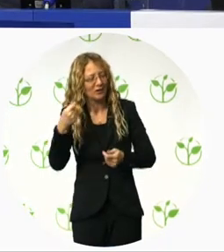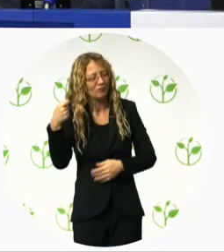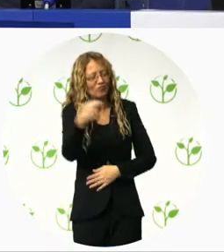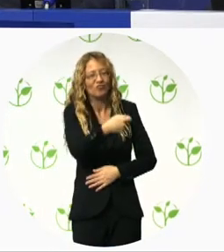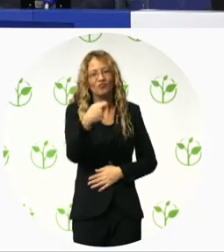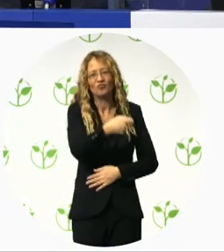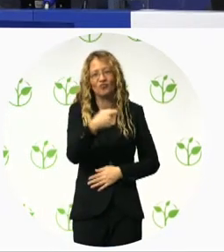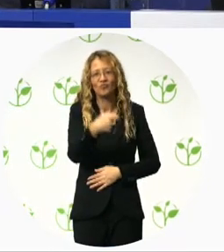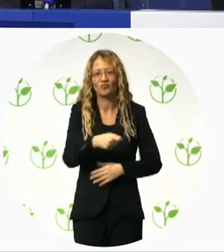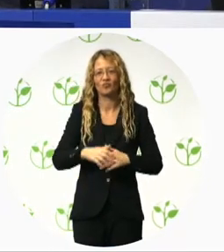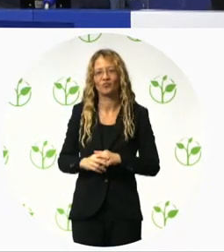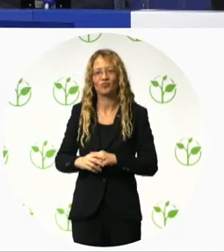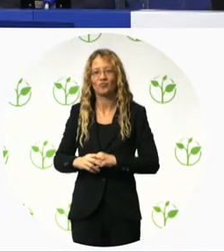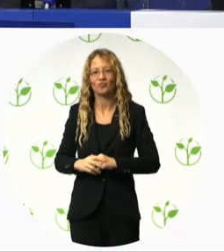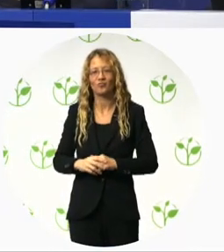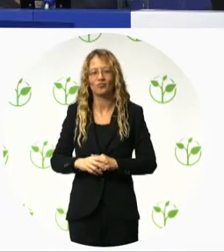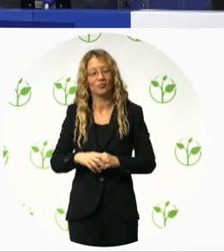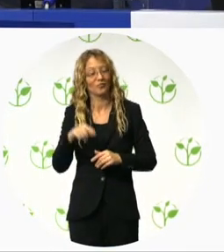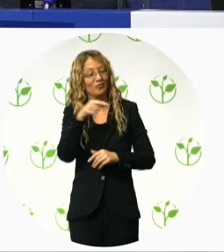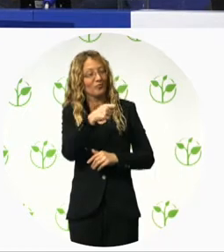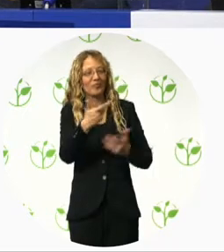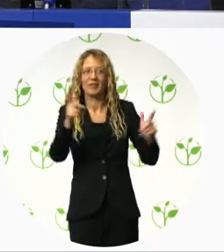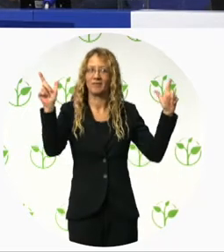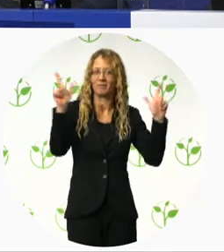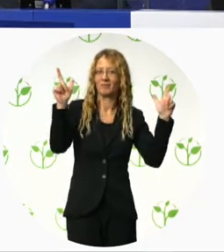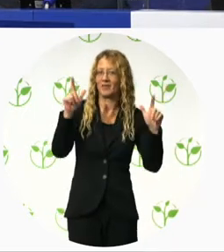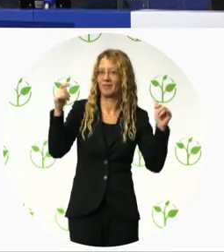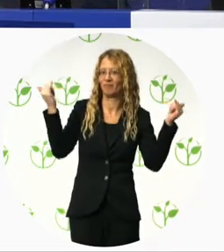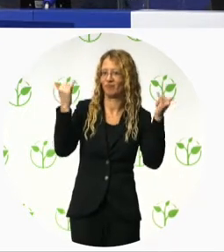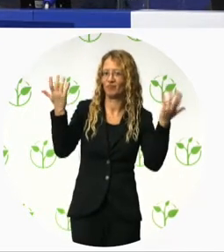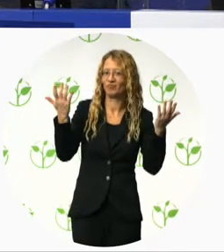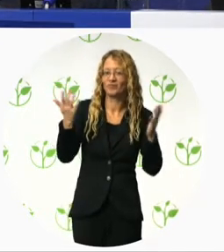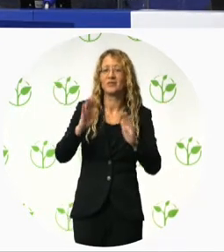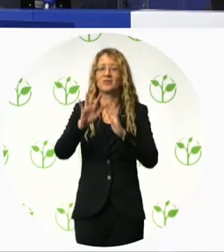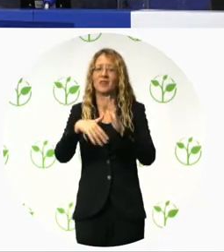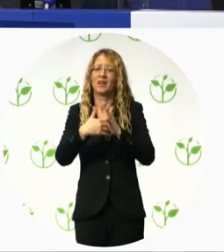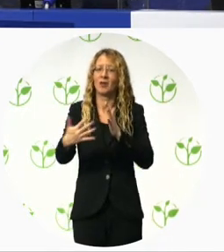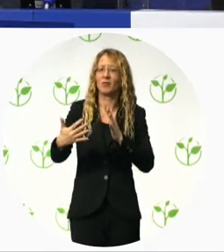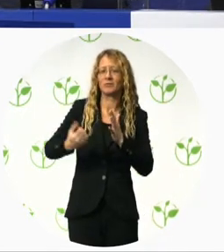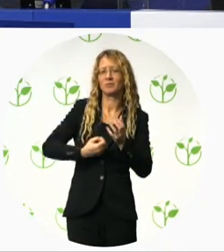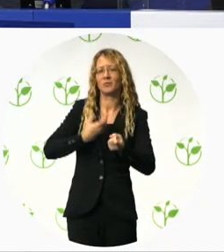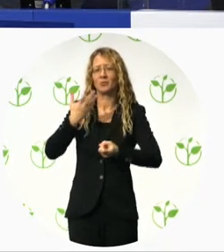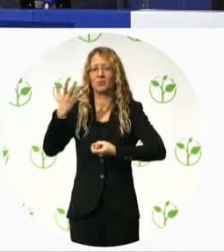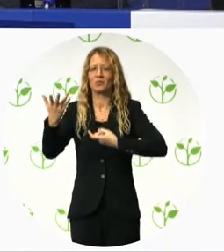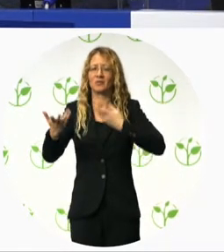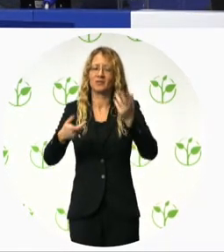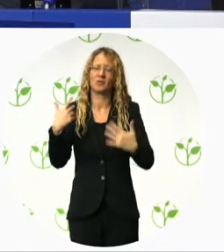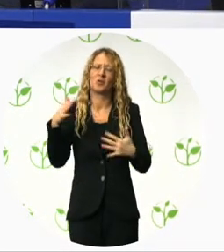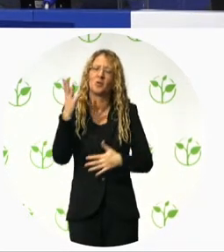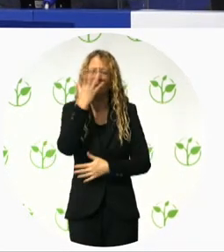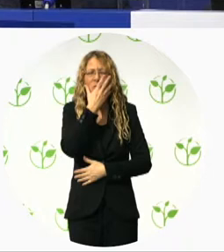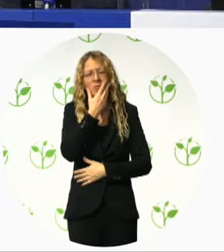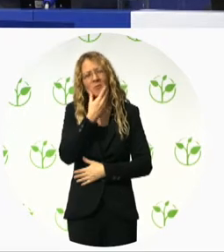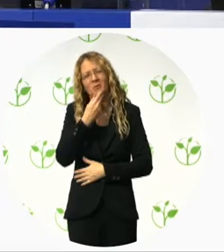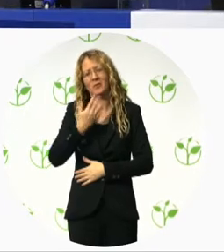be shared. And this is the real power of diversity. And we, as a communication system, take